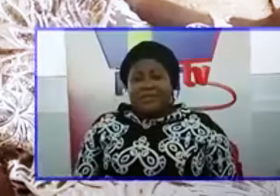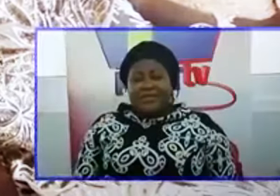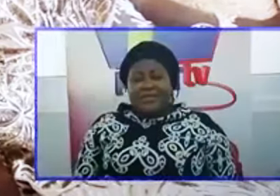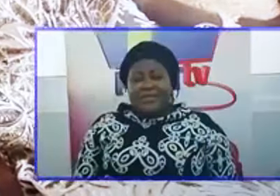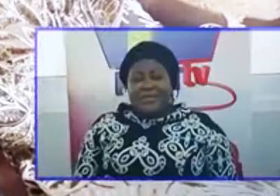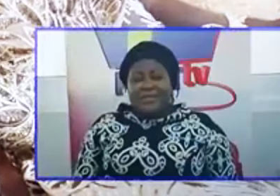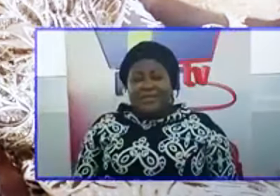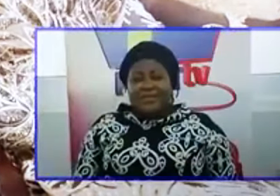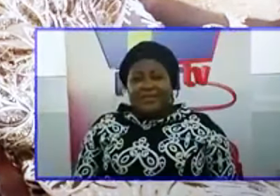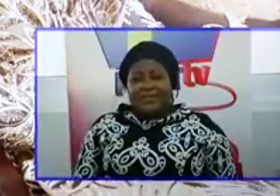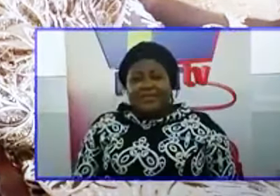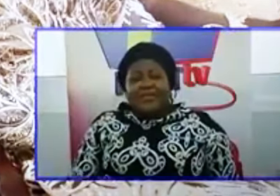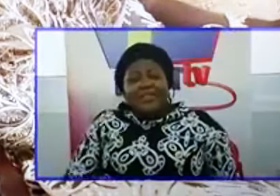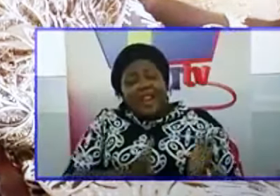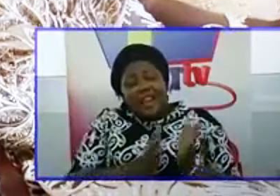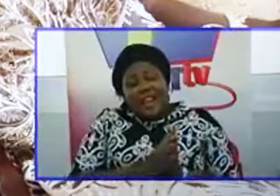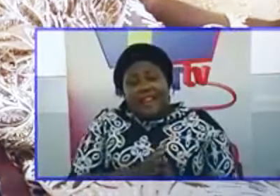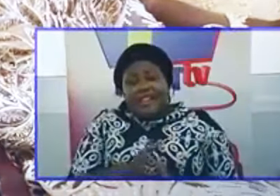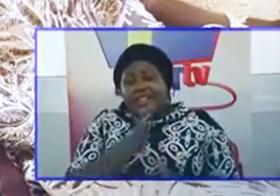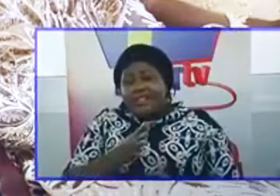If you ask your grandfather,